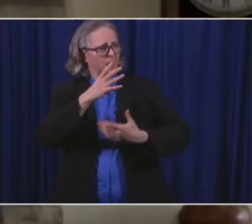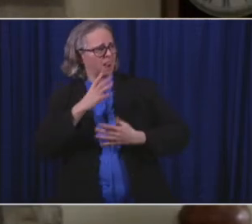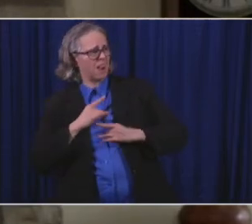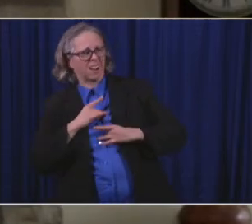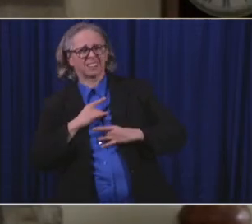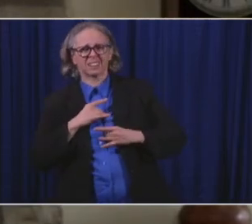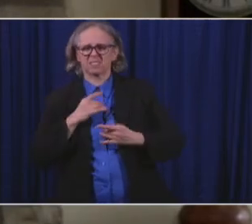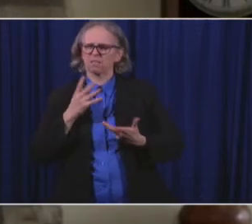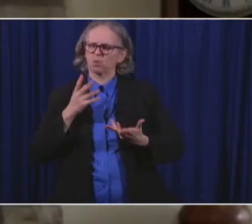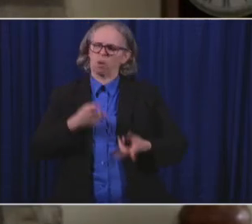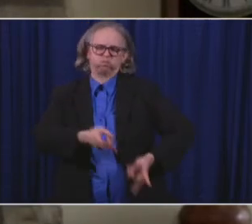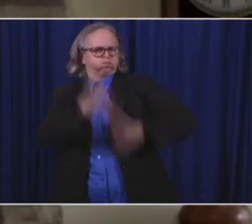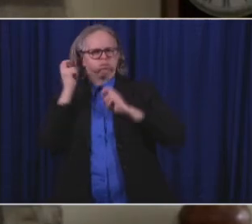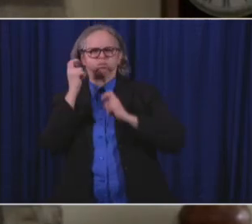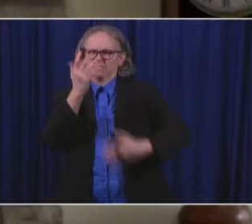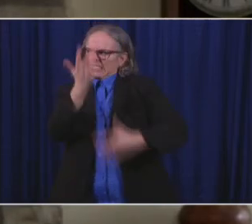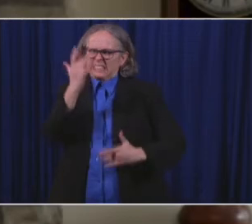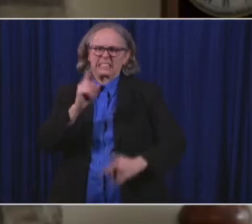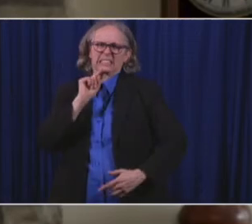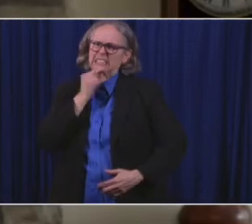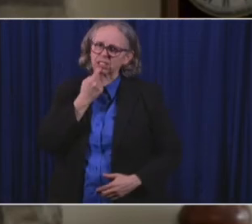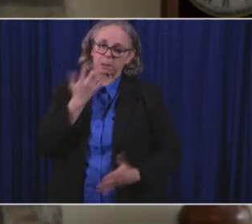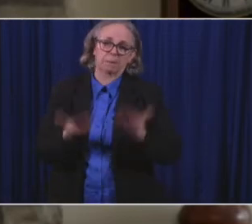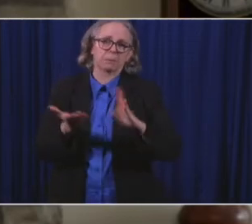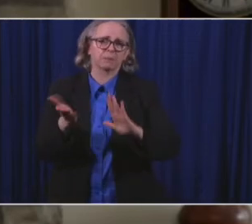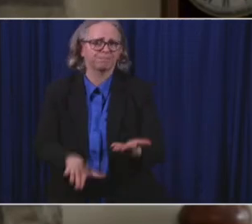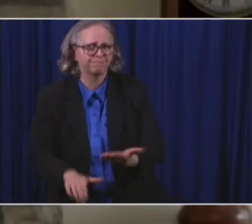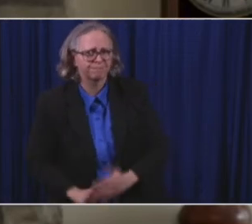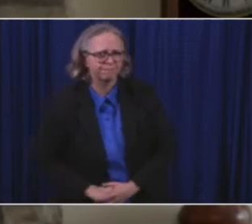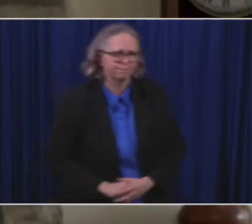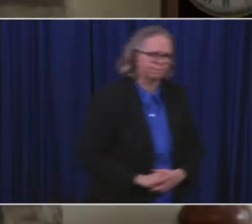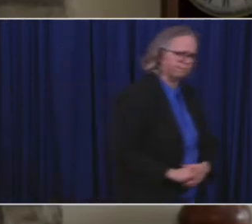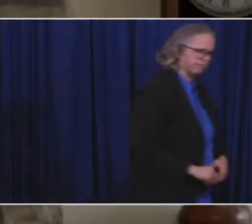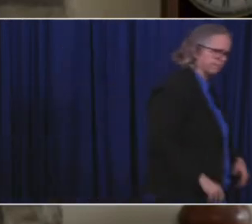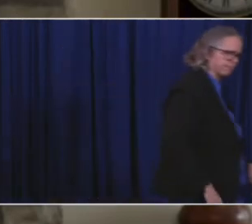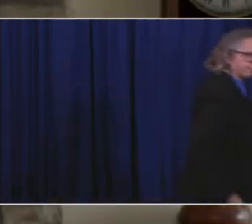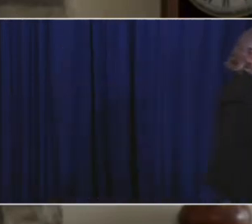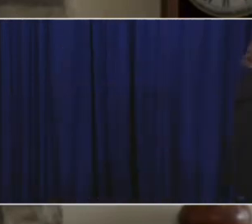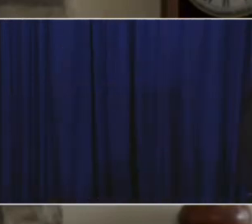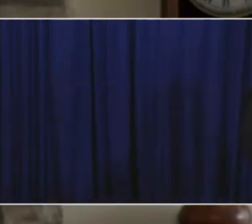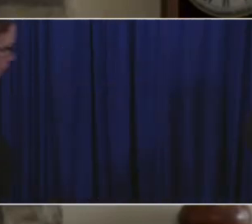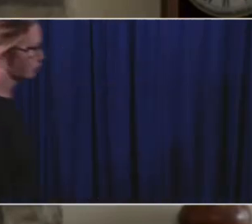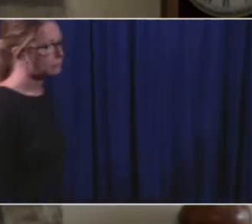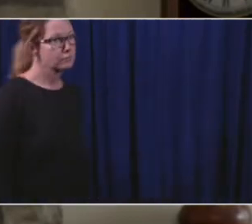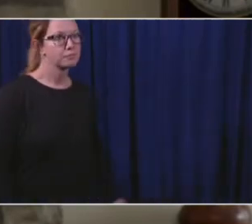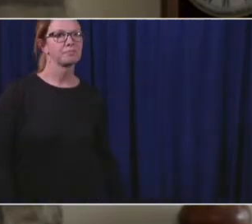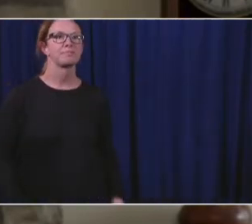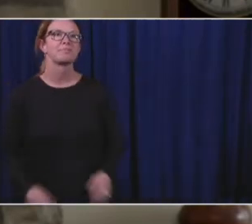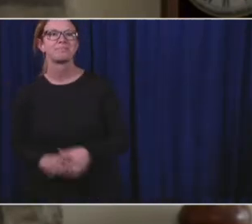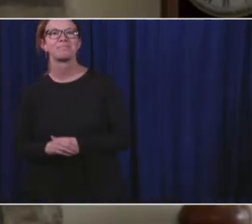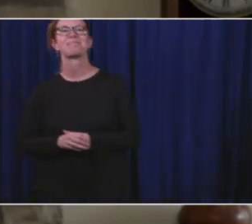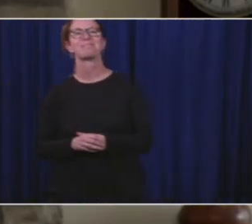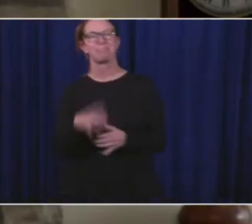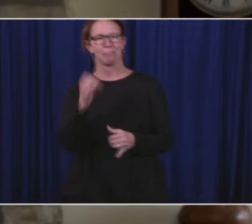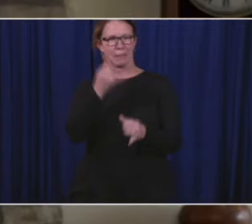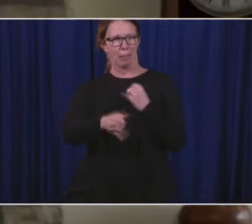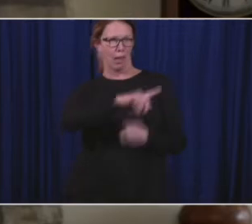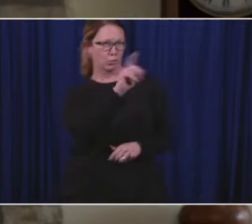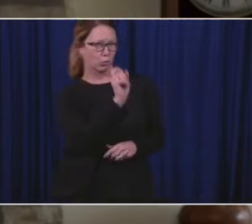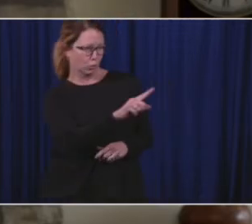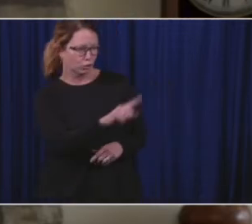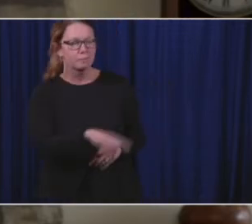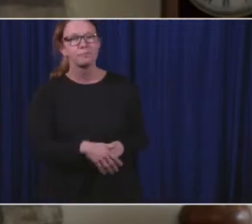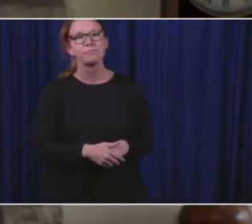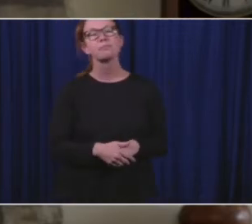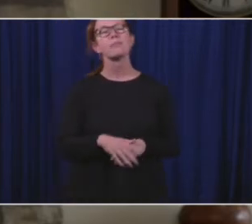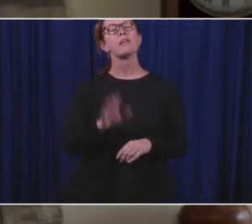Governor, next question will be the last question for today, and it belongs to Farnoosh Amiri at the Associated Press. Hi, Governor.